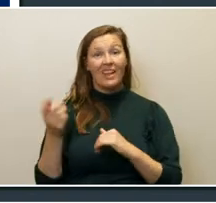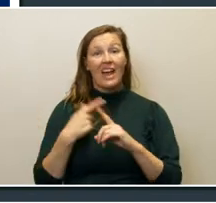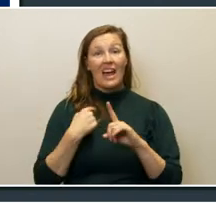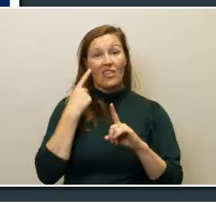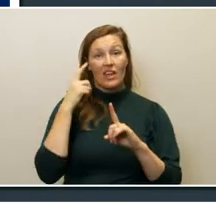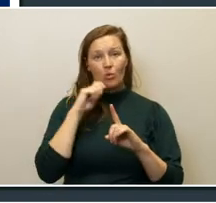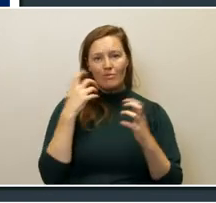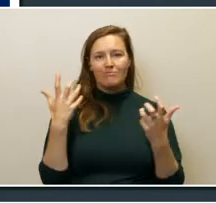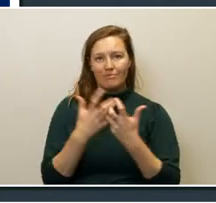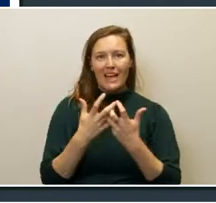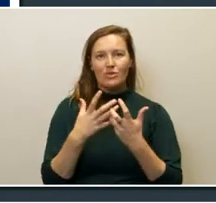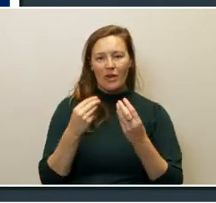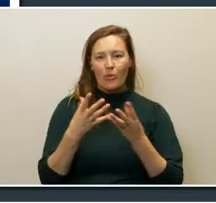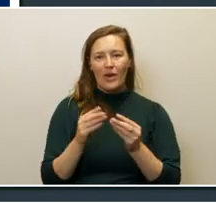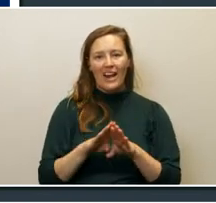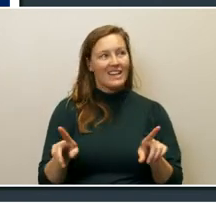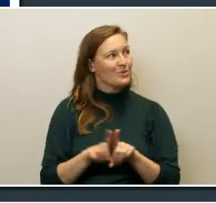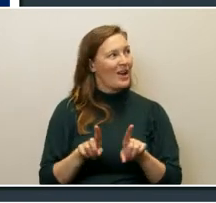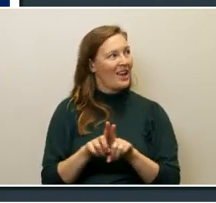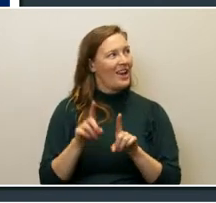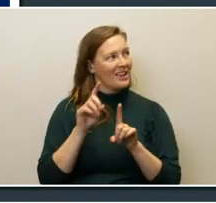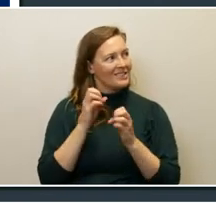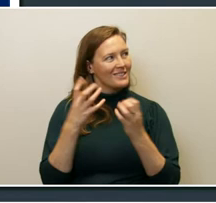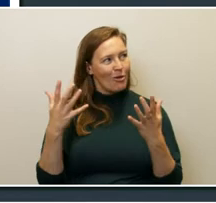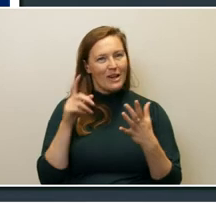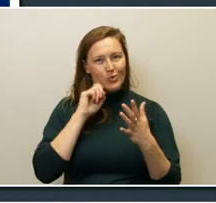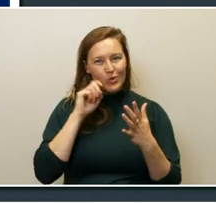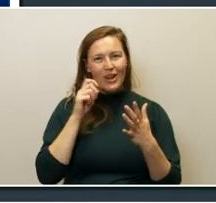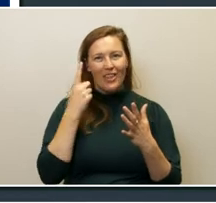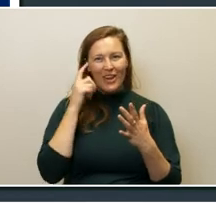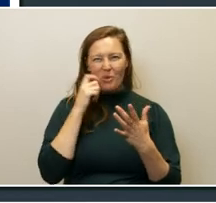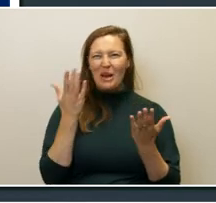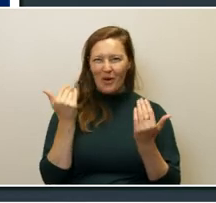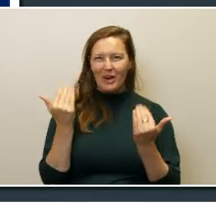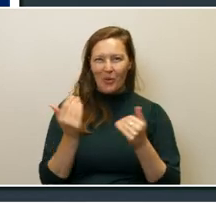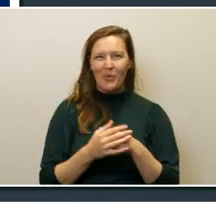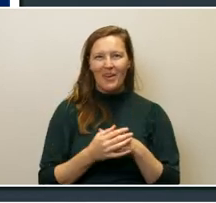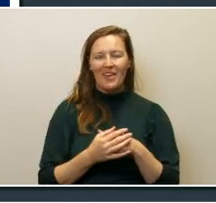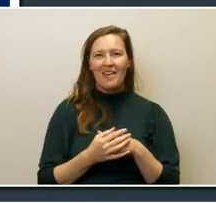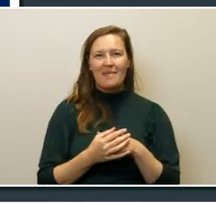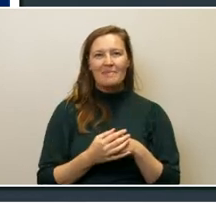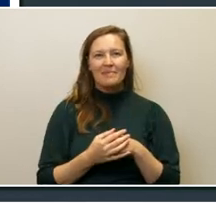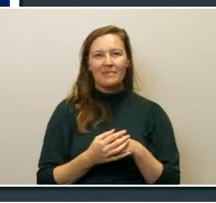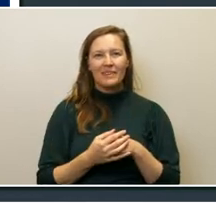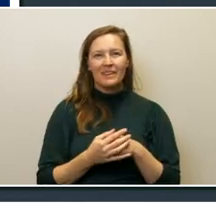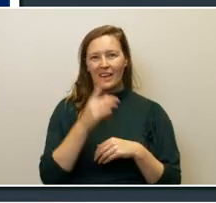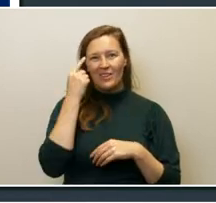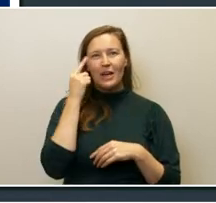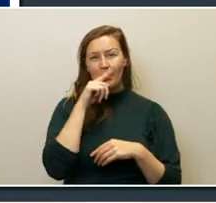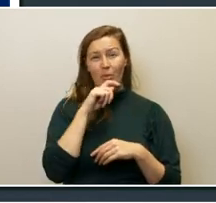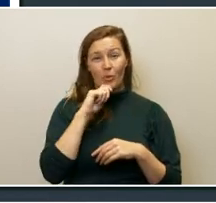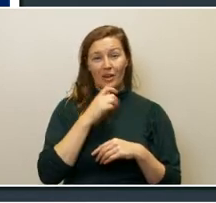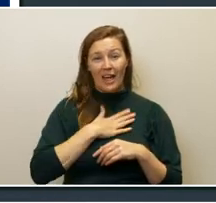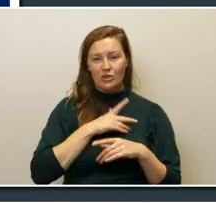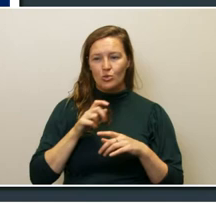totally compatible with a wetland. Look at all that water around us. We think that'd be quite cool. And we think that people would like to